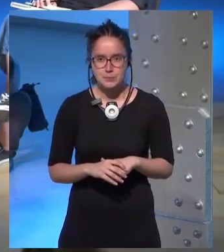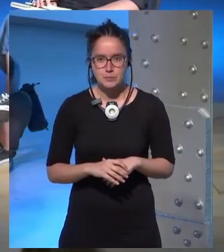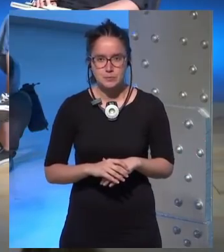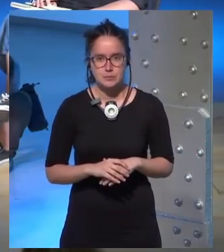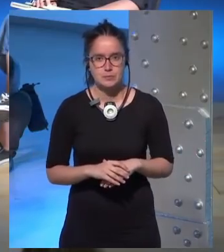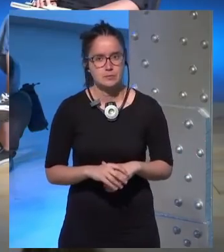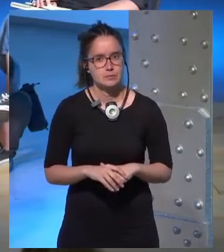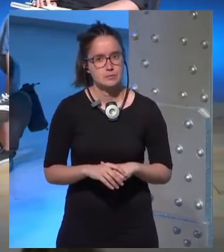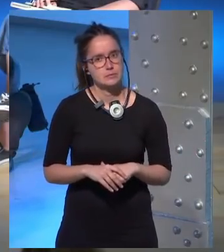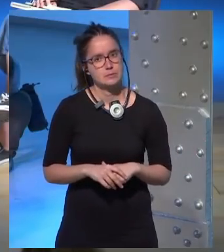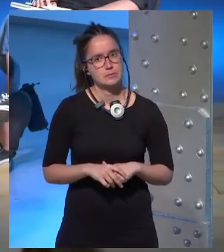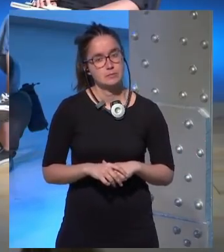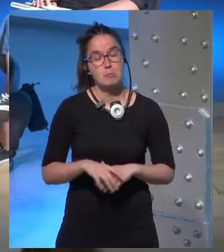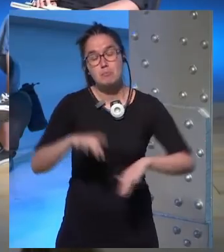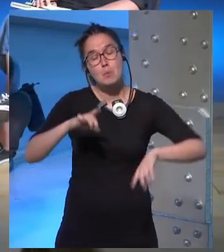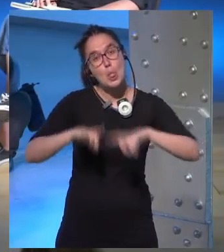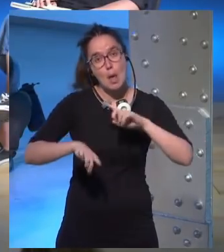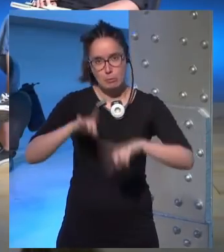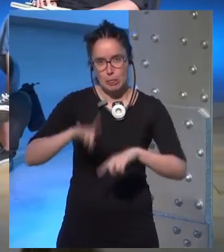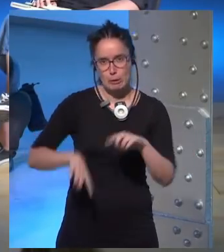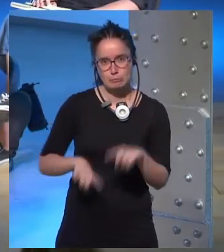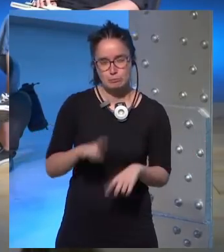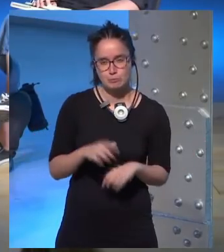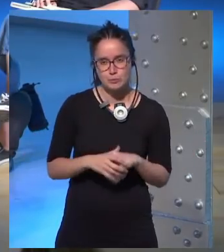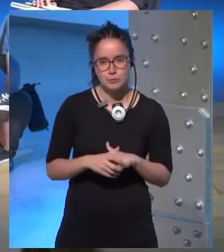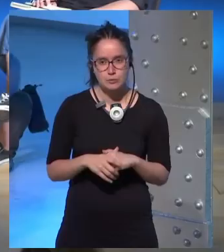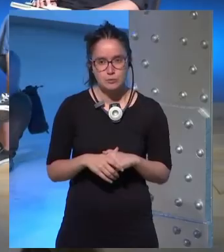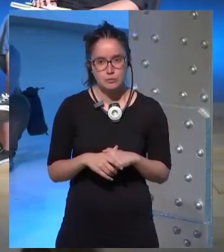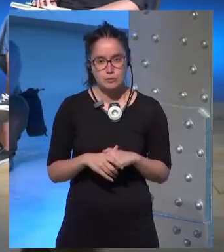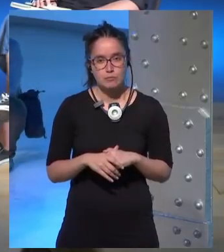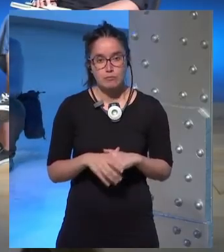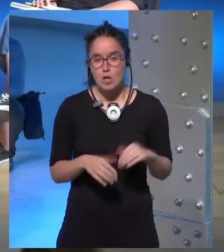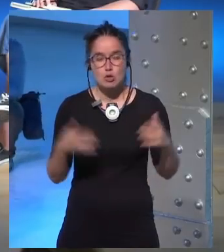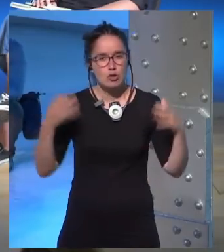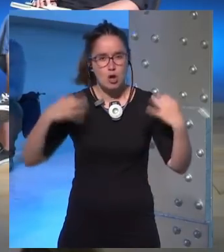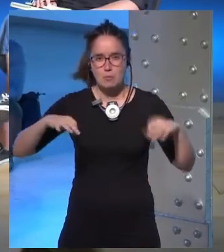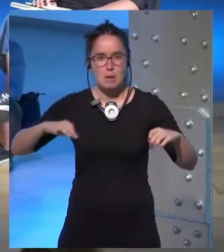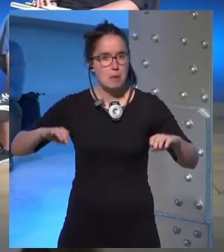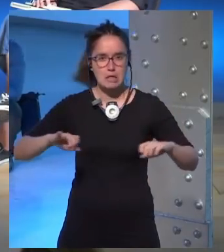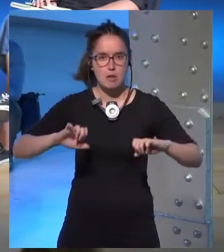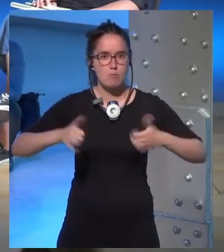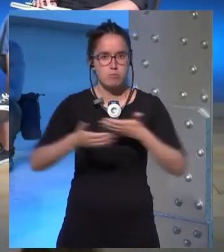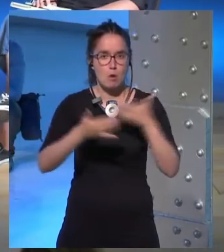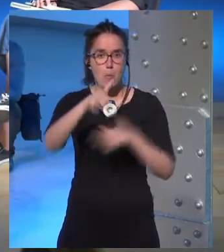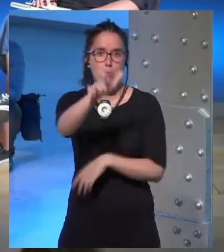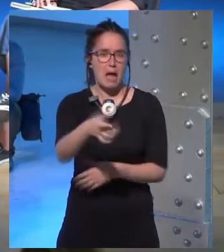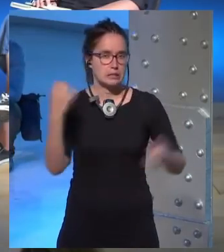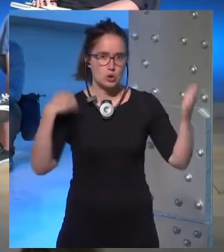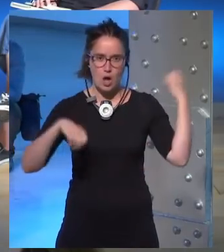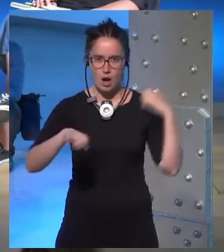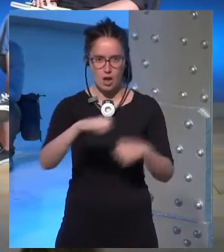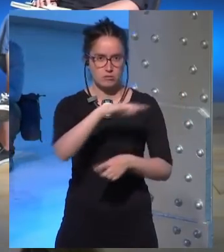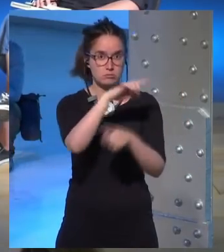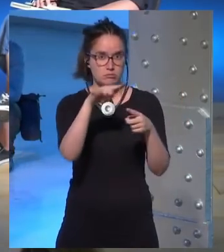I think I often start with a character and then I say what kind of world would have created this